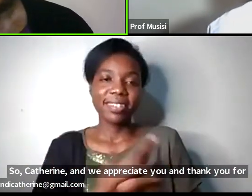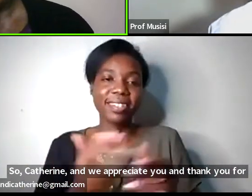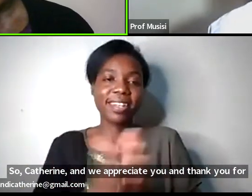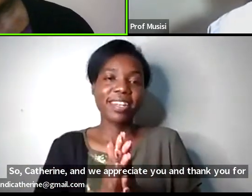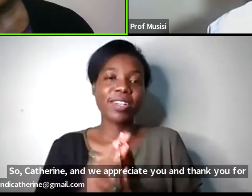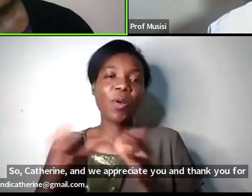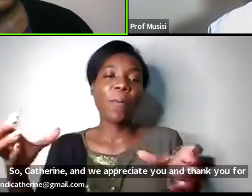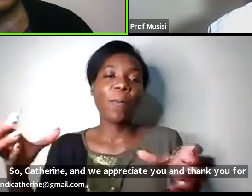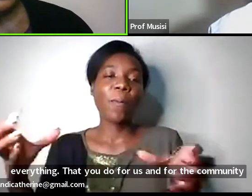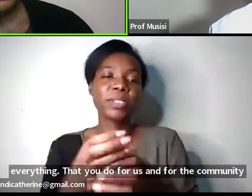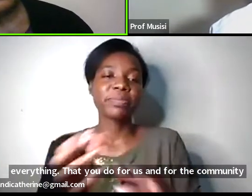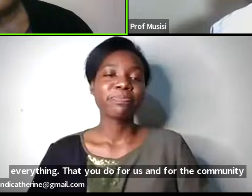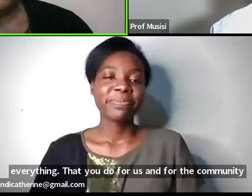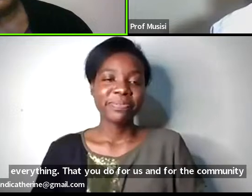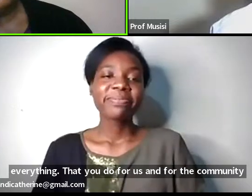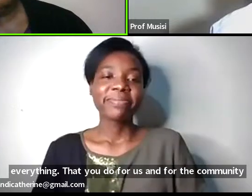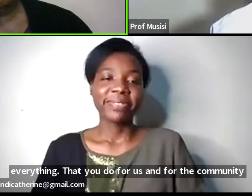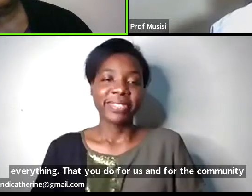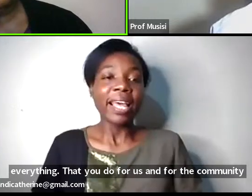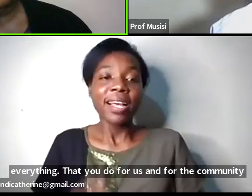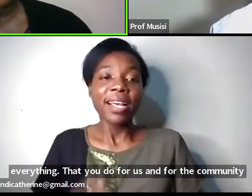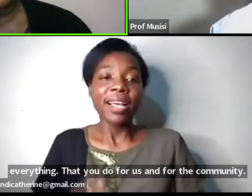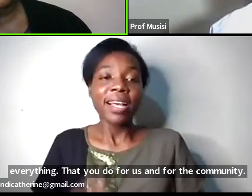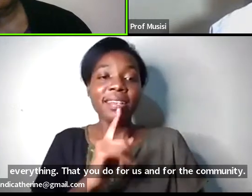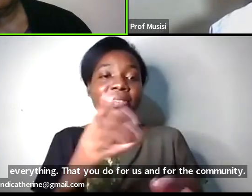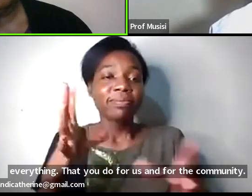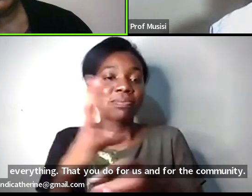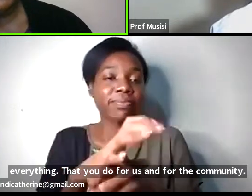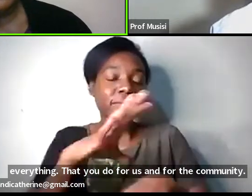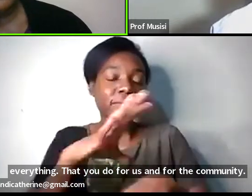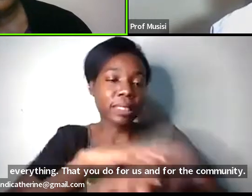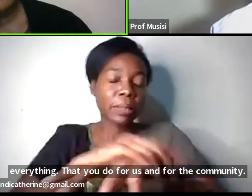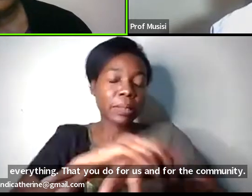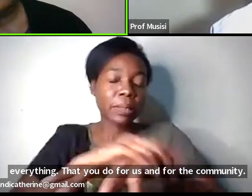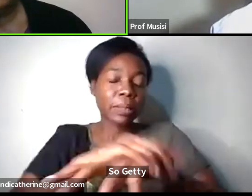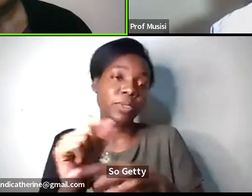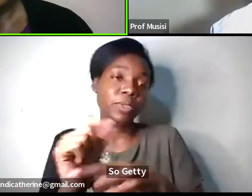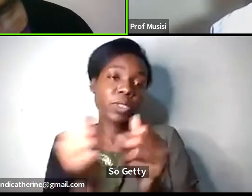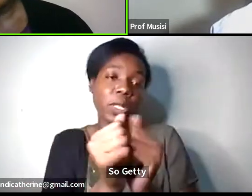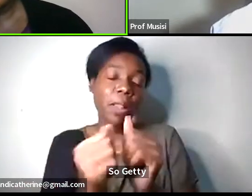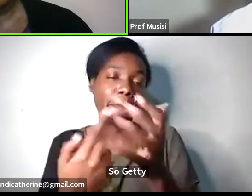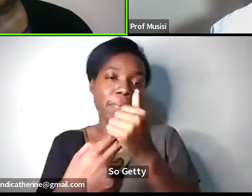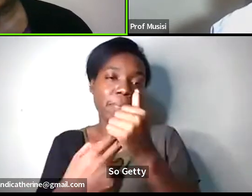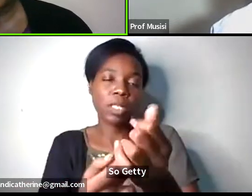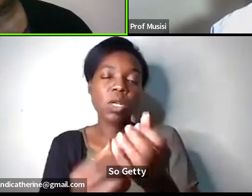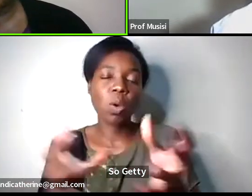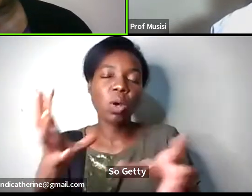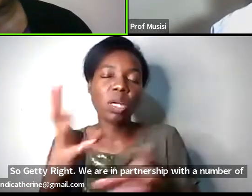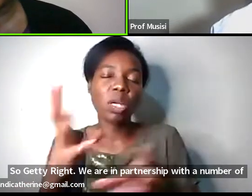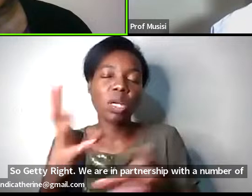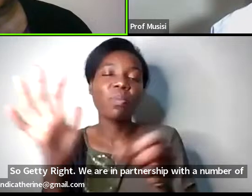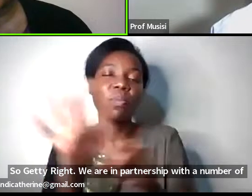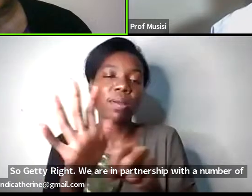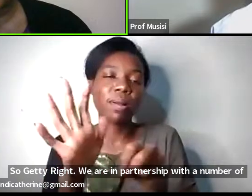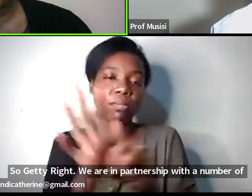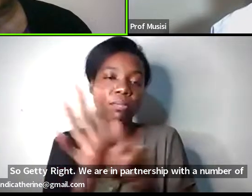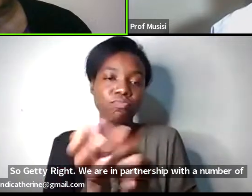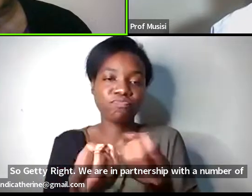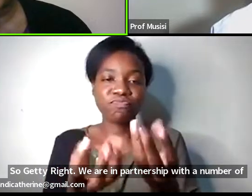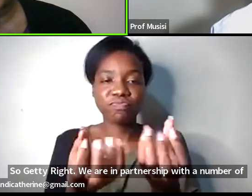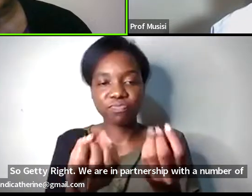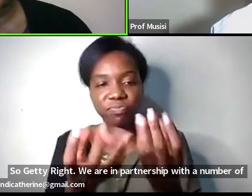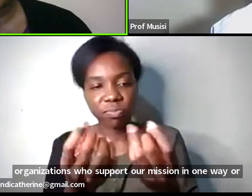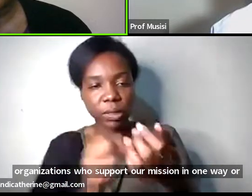community. So Get It Right, we are in partnership with a number of organizations who support our mission in one way